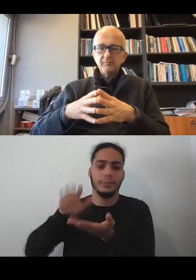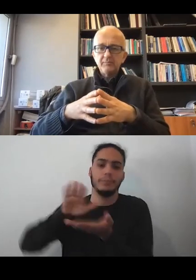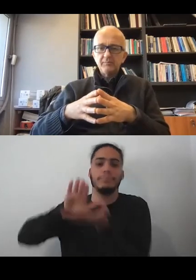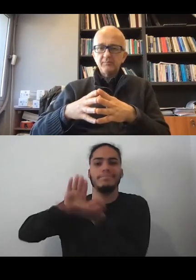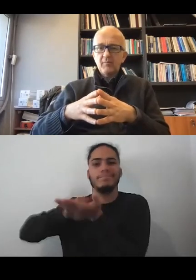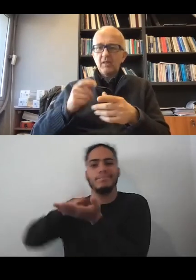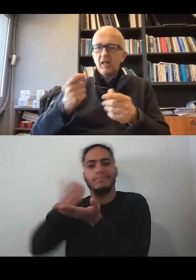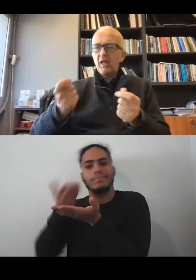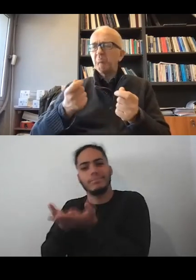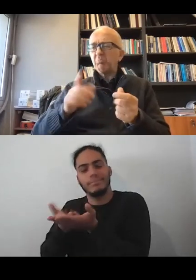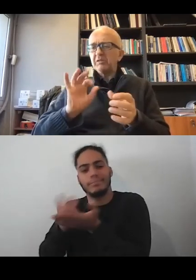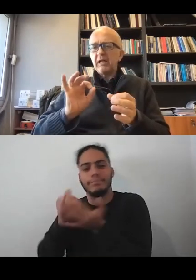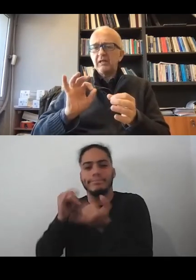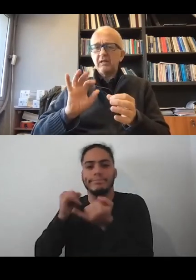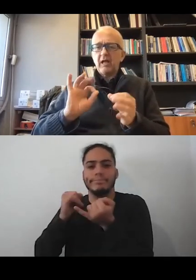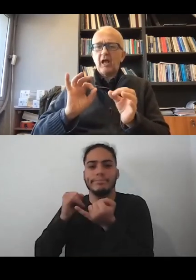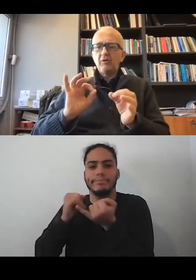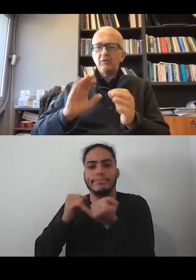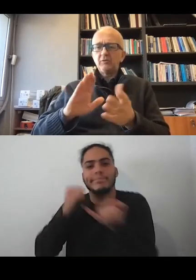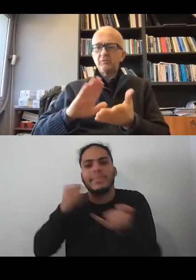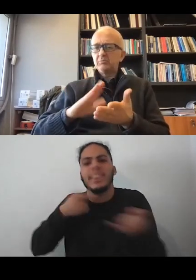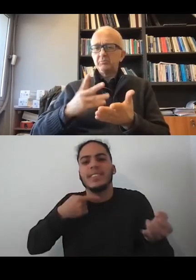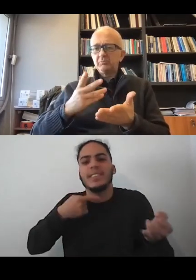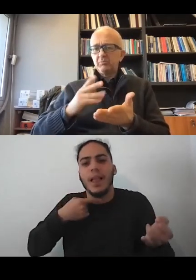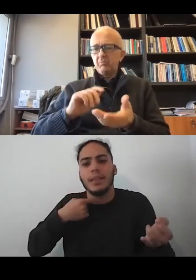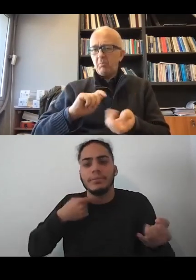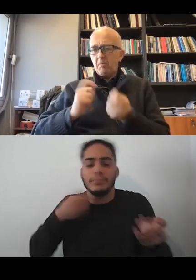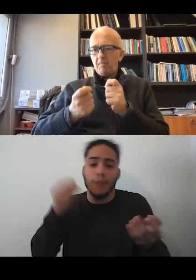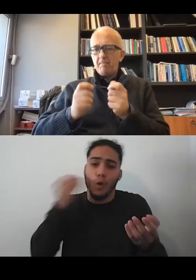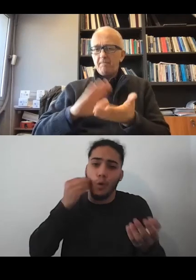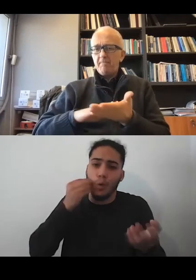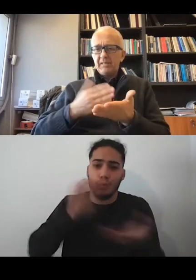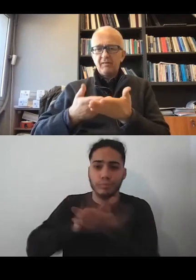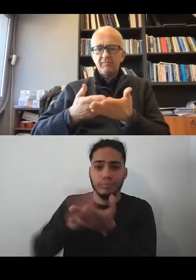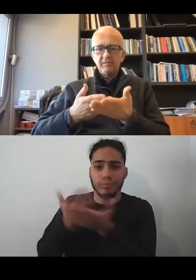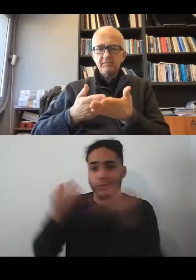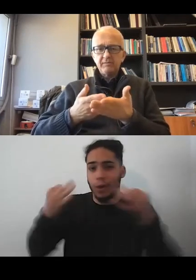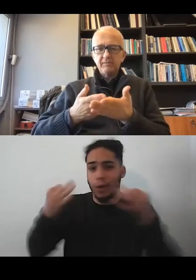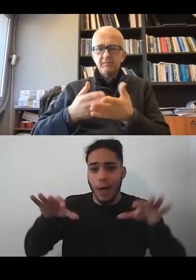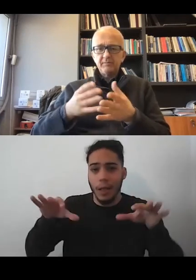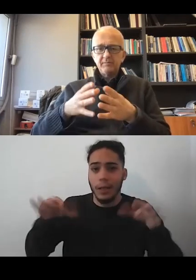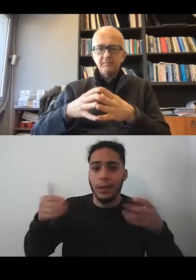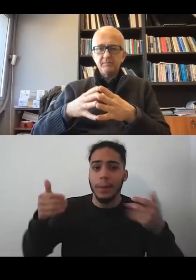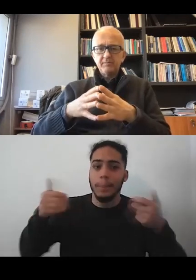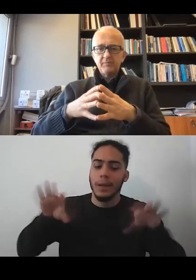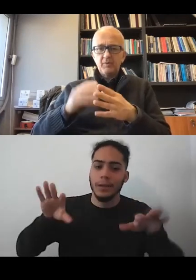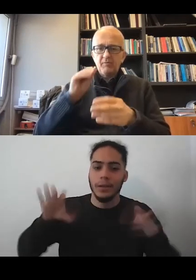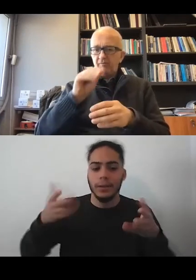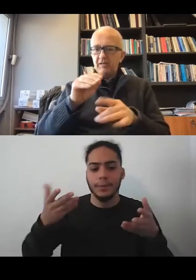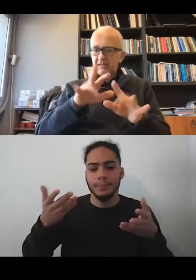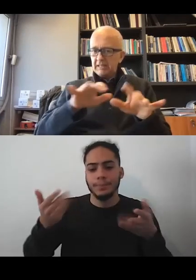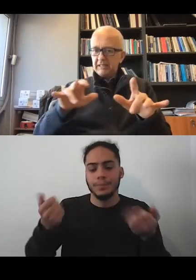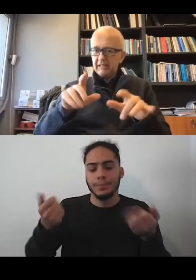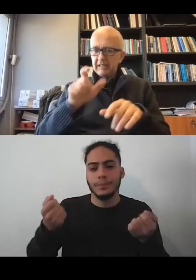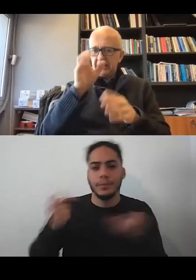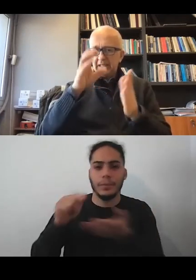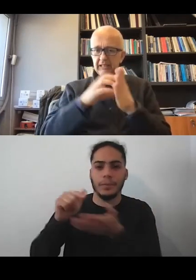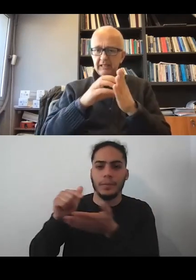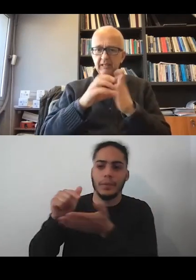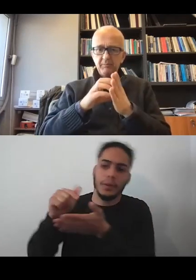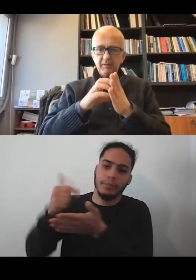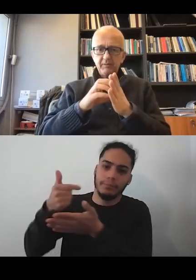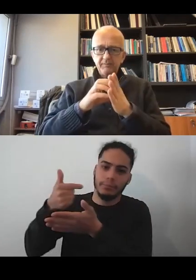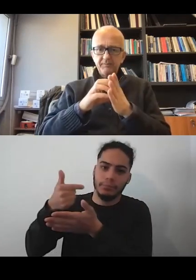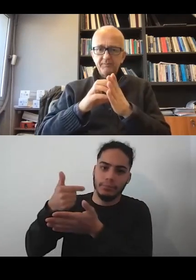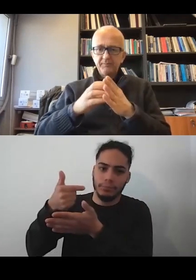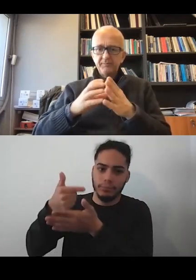regular translators, but instead of just inputting text and getting text as a result, you